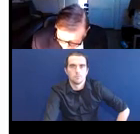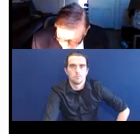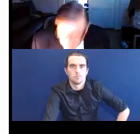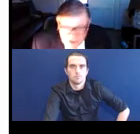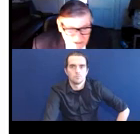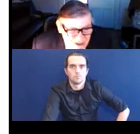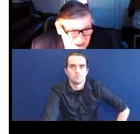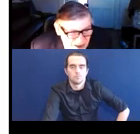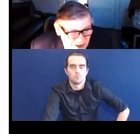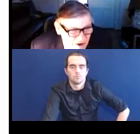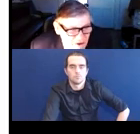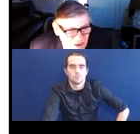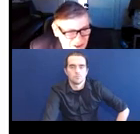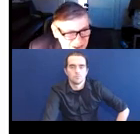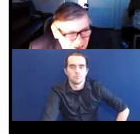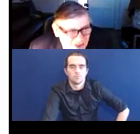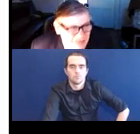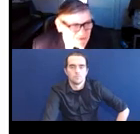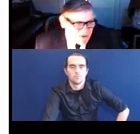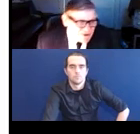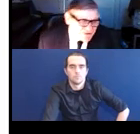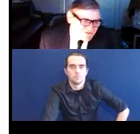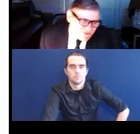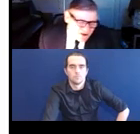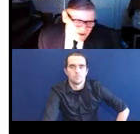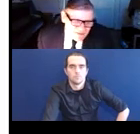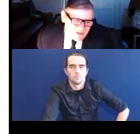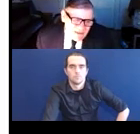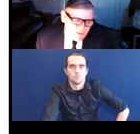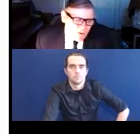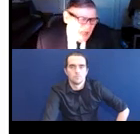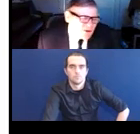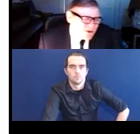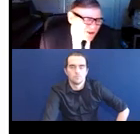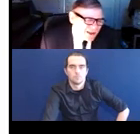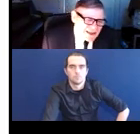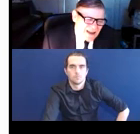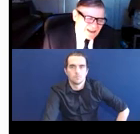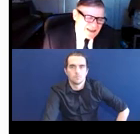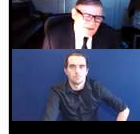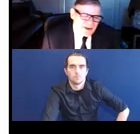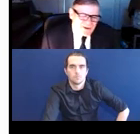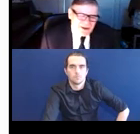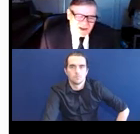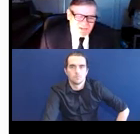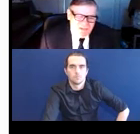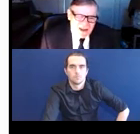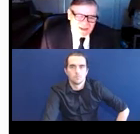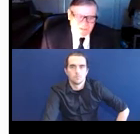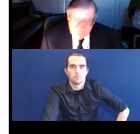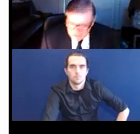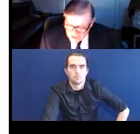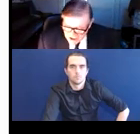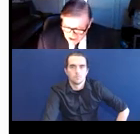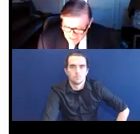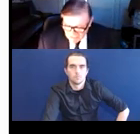And Bruce seemed to say quite a lot about this. So I'm going to come to Bruce first. How do you think down in Zambia you can actually make the